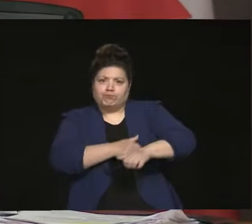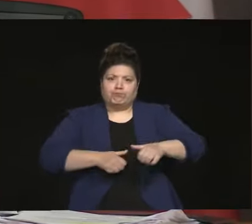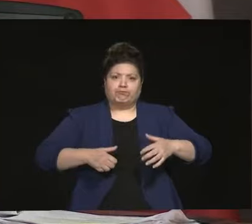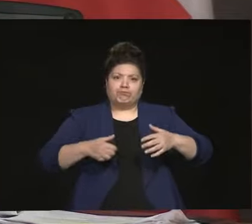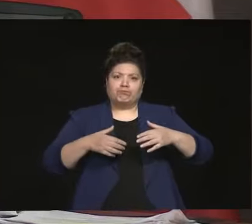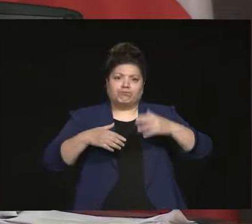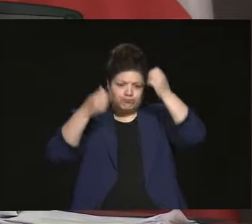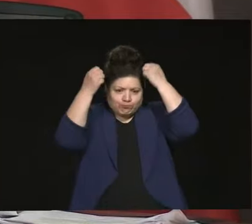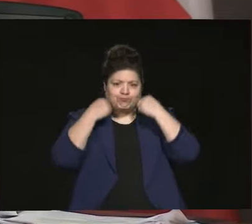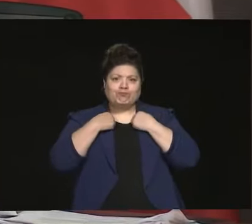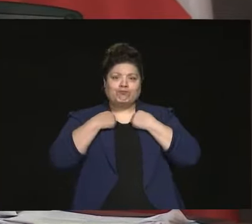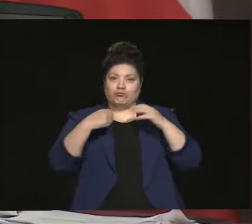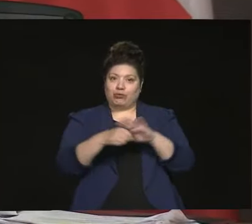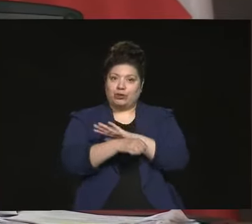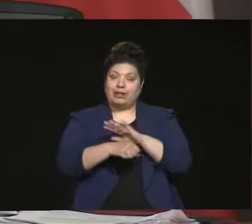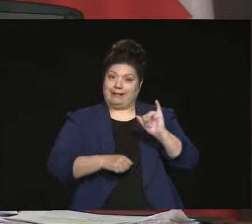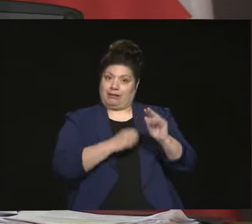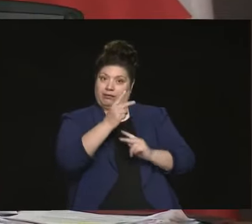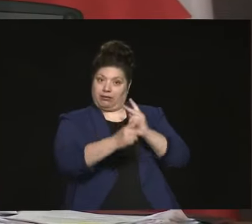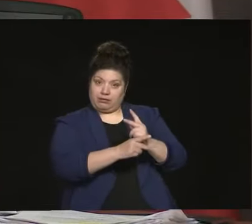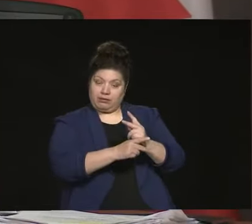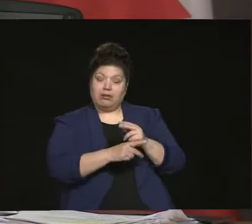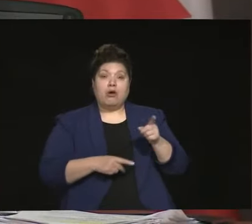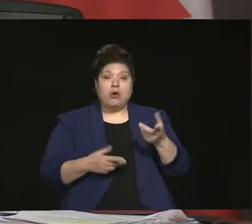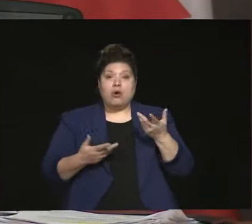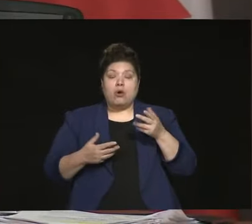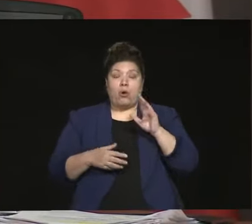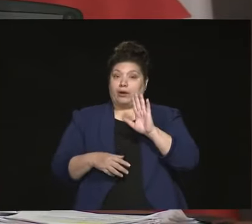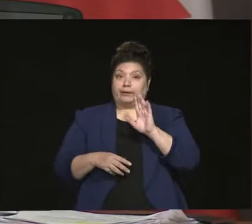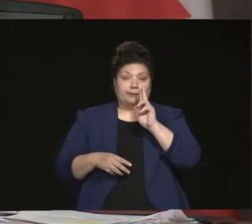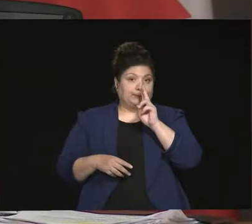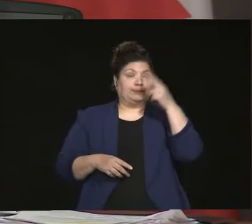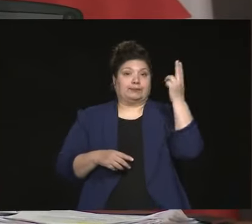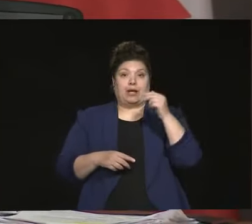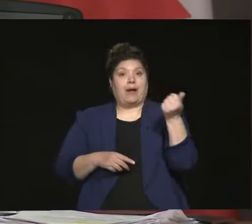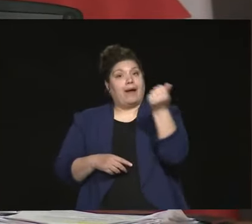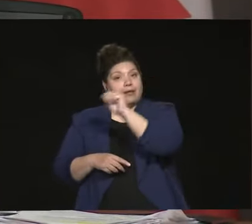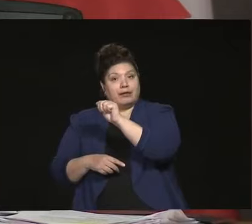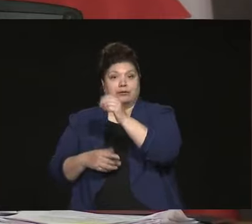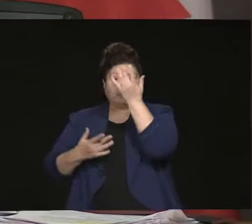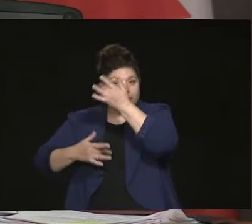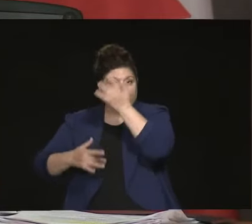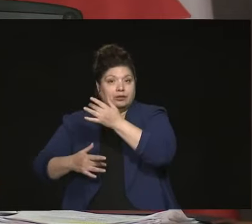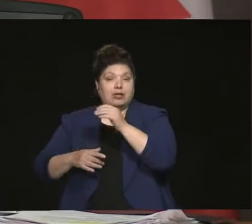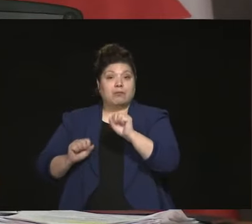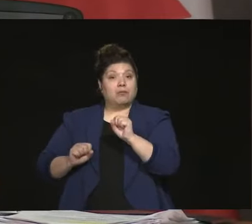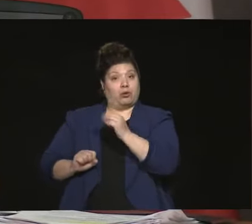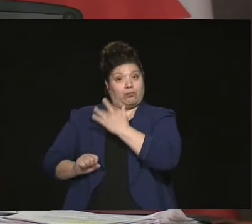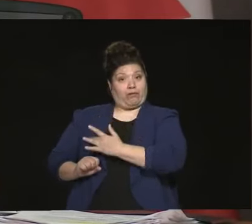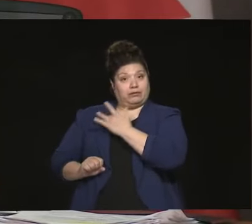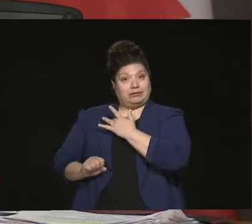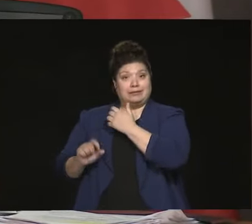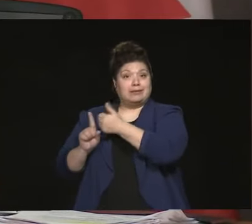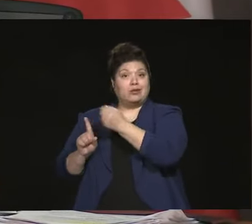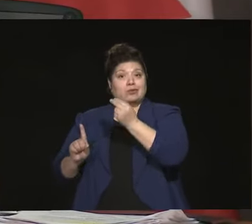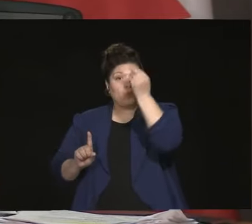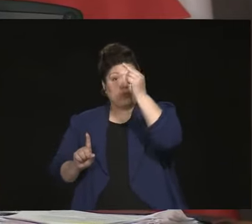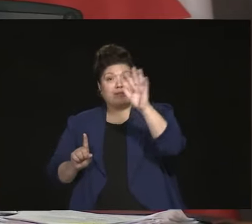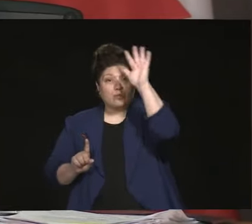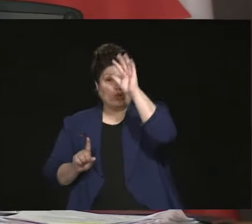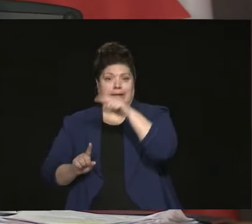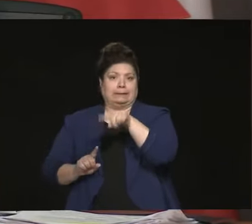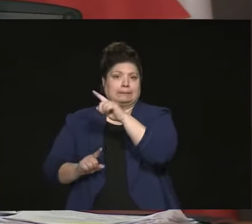or very, very unusual pathogens that provinces and territories are not able to or don't really